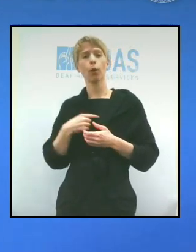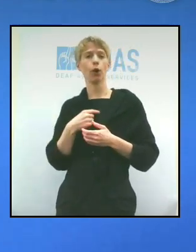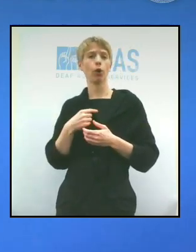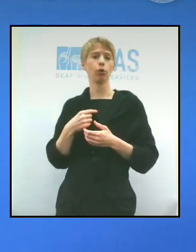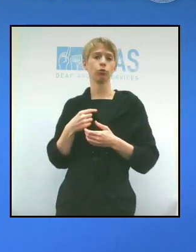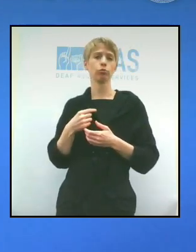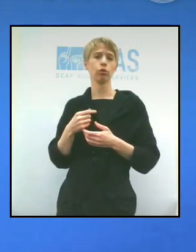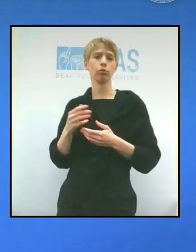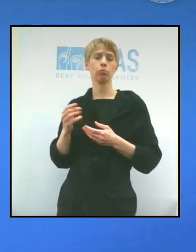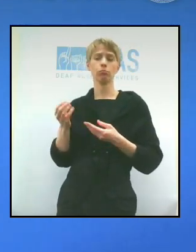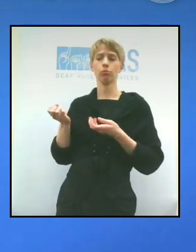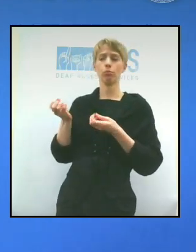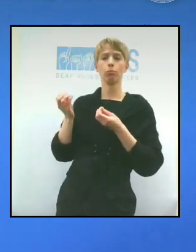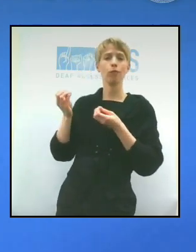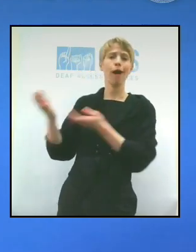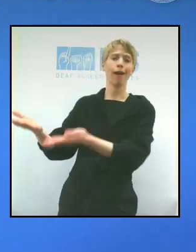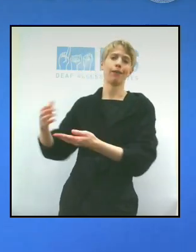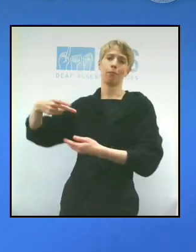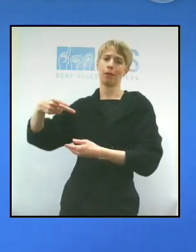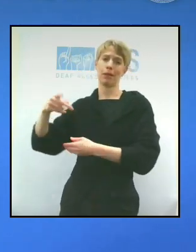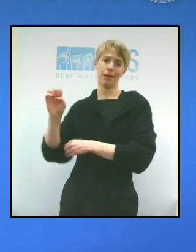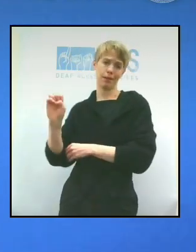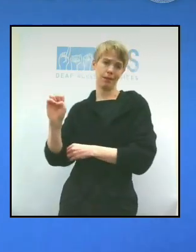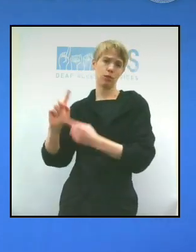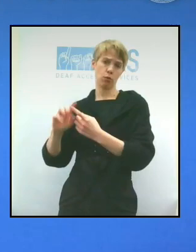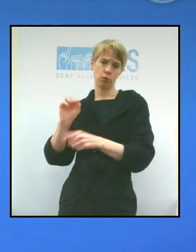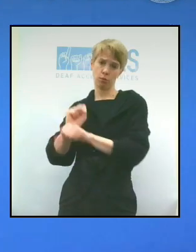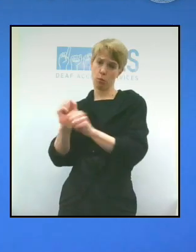providing them PPE to help protect their employees.